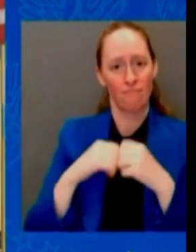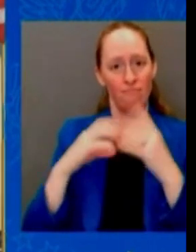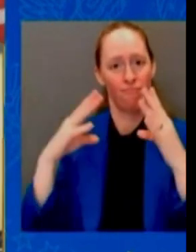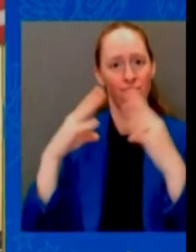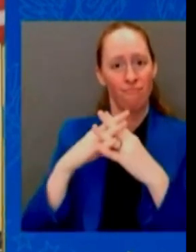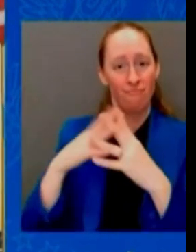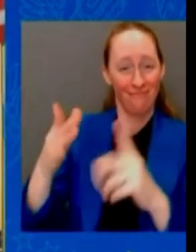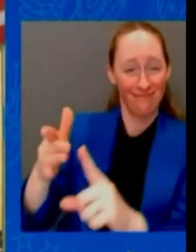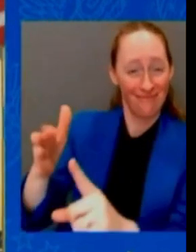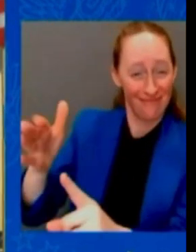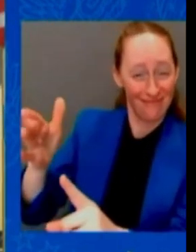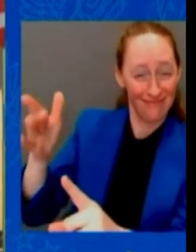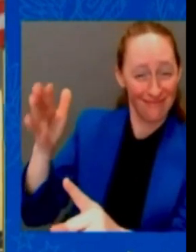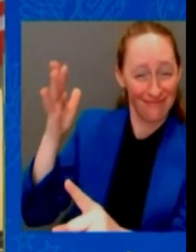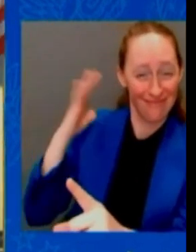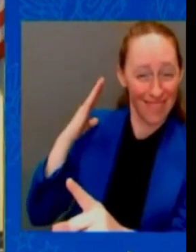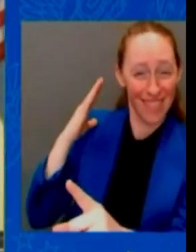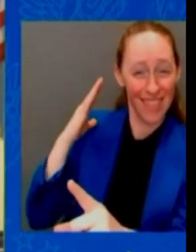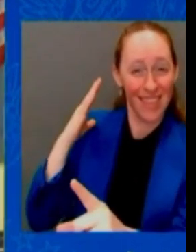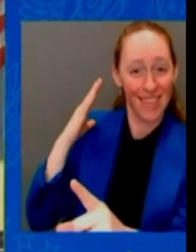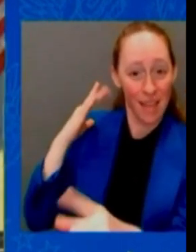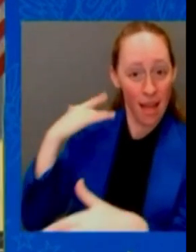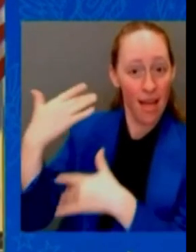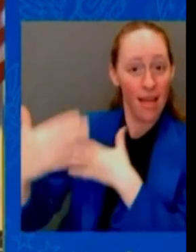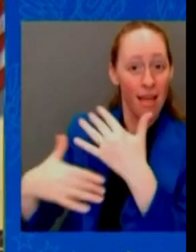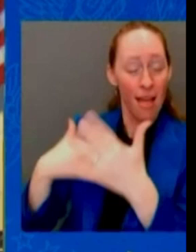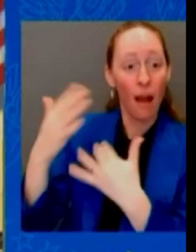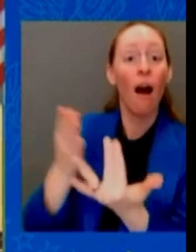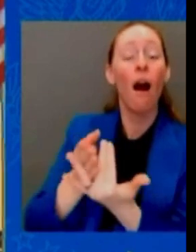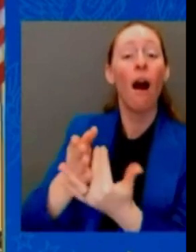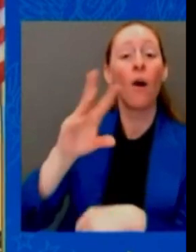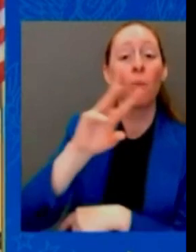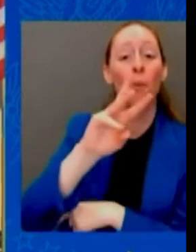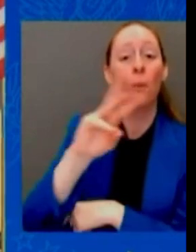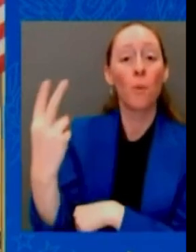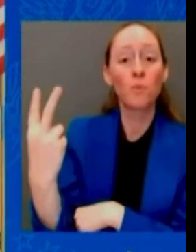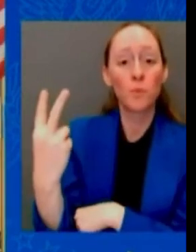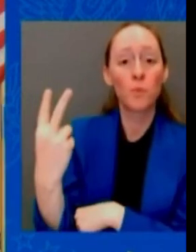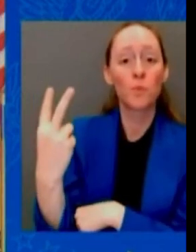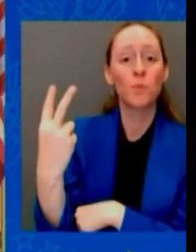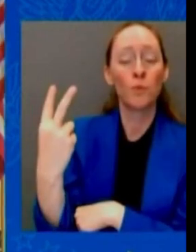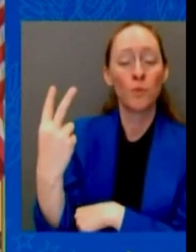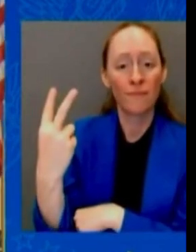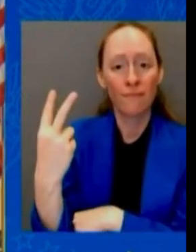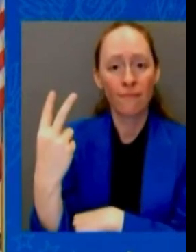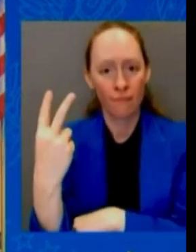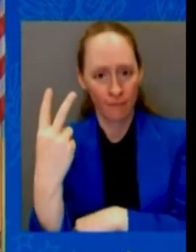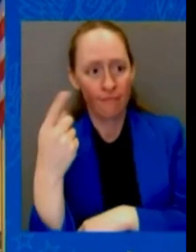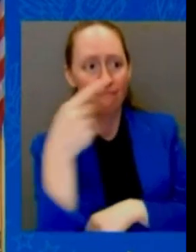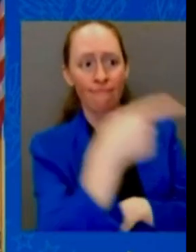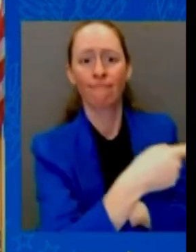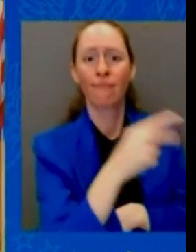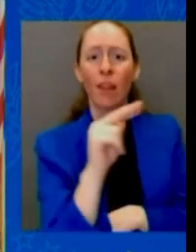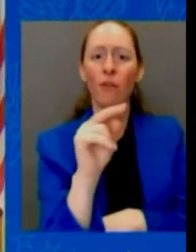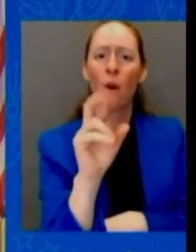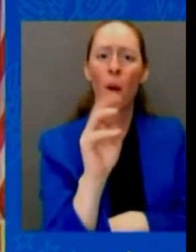beaches of Normandy. Et cette histoire commune nous oblige.